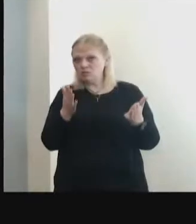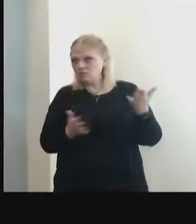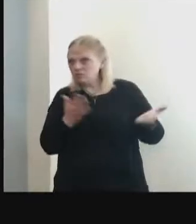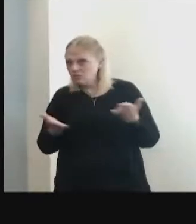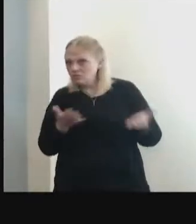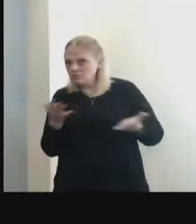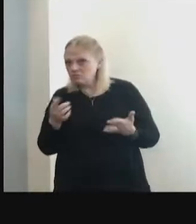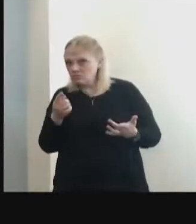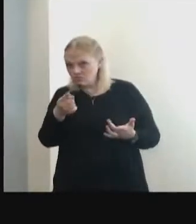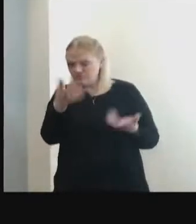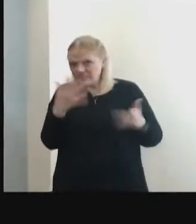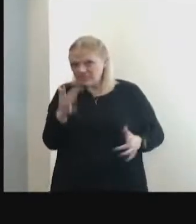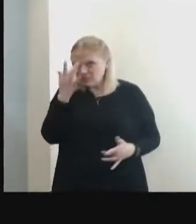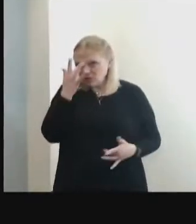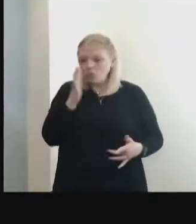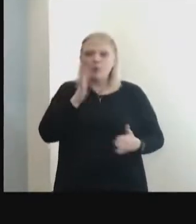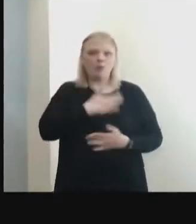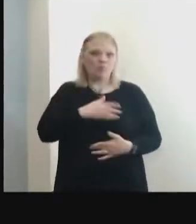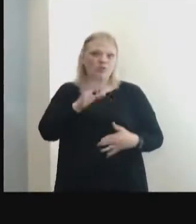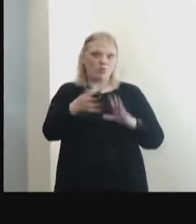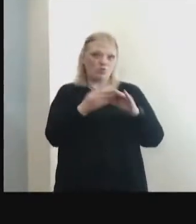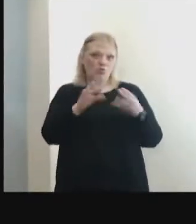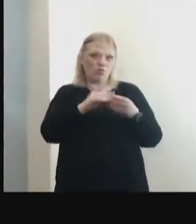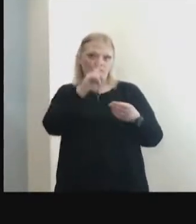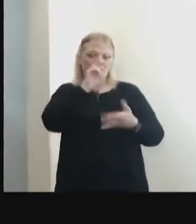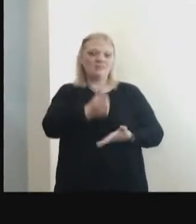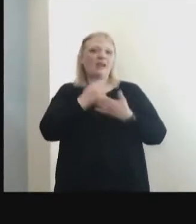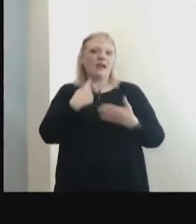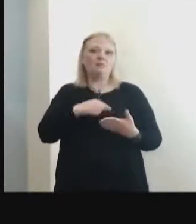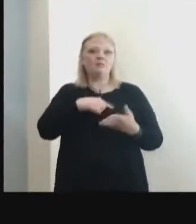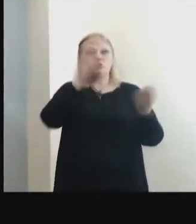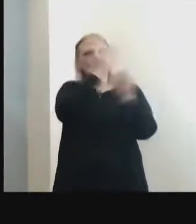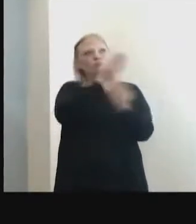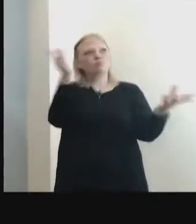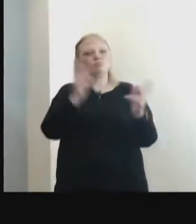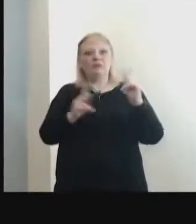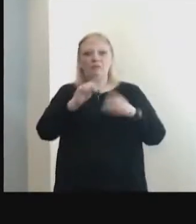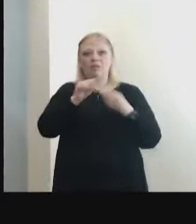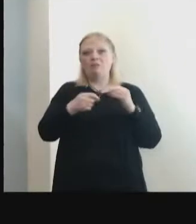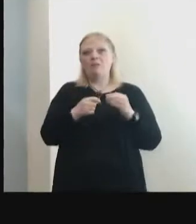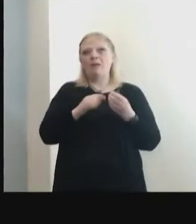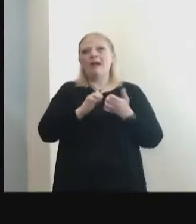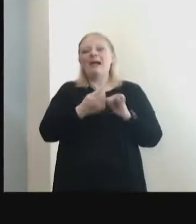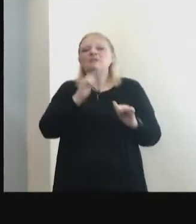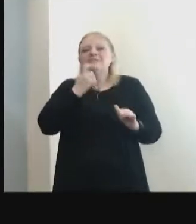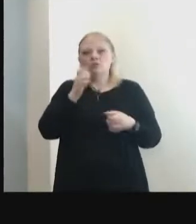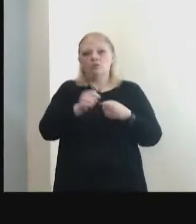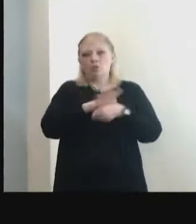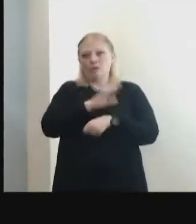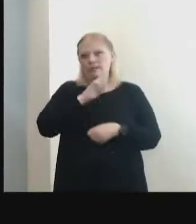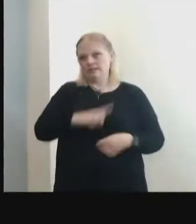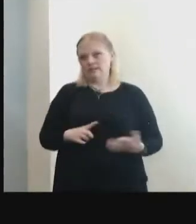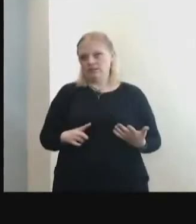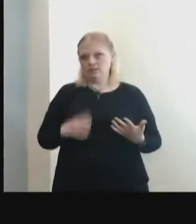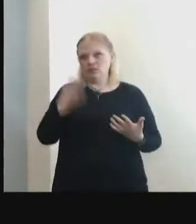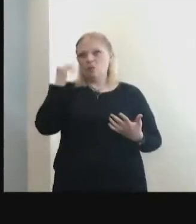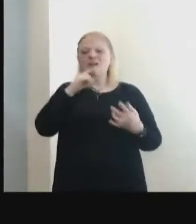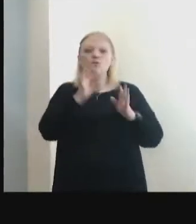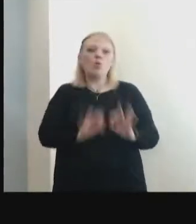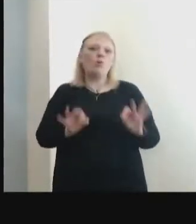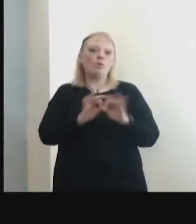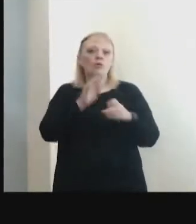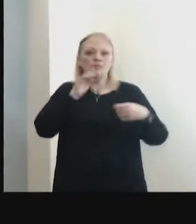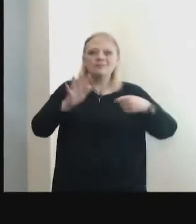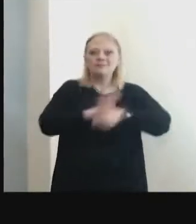we certainly appreciate your stories because it helps us to let the public know about the seriousness of COVID-19 and why it's so important to get